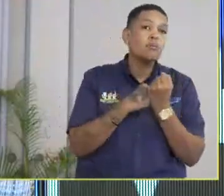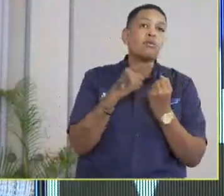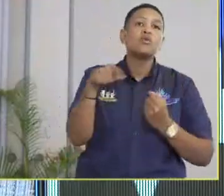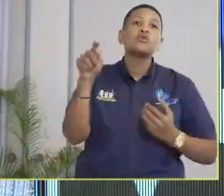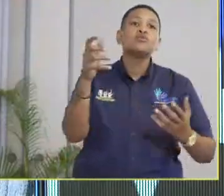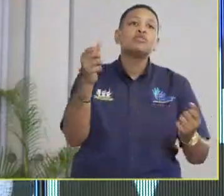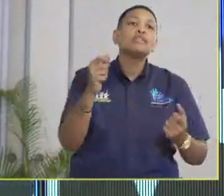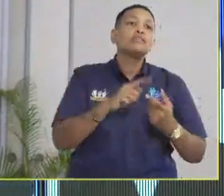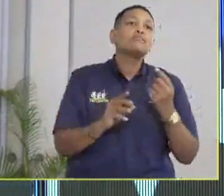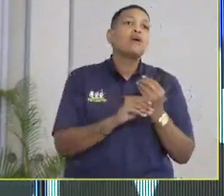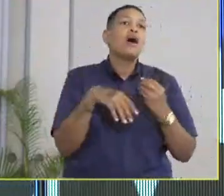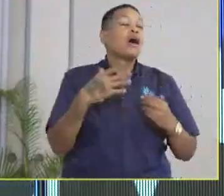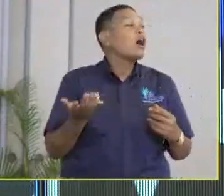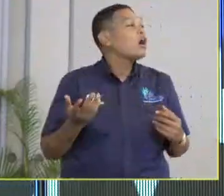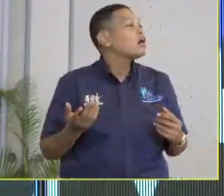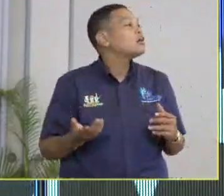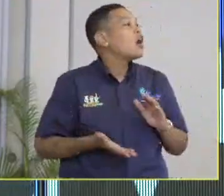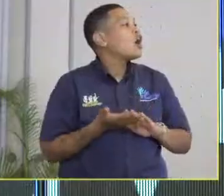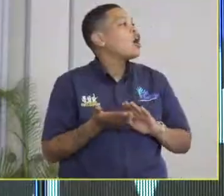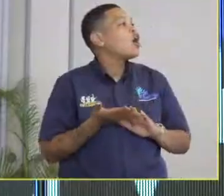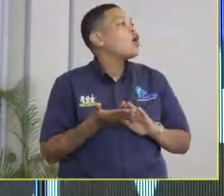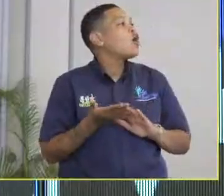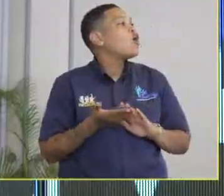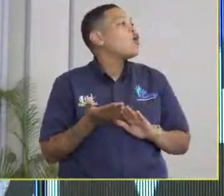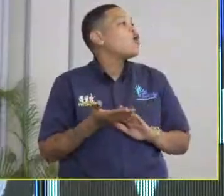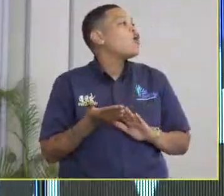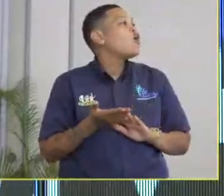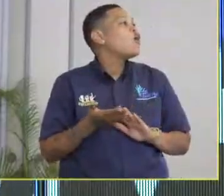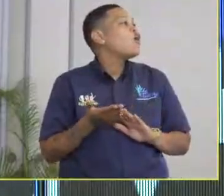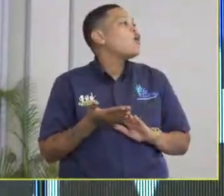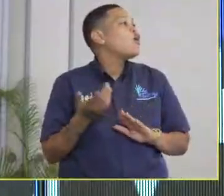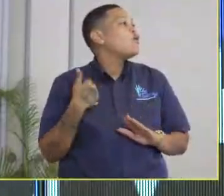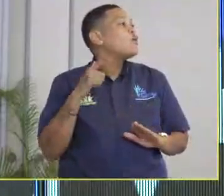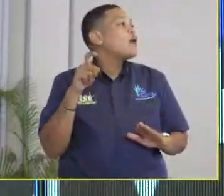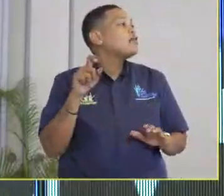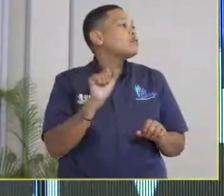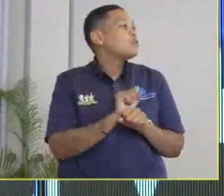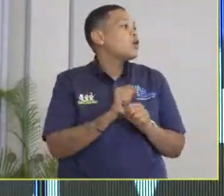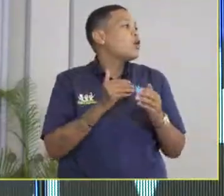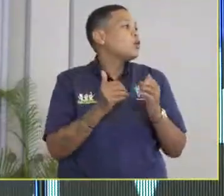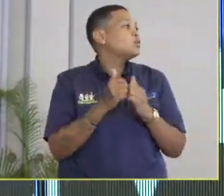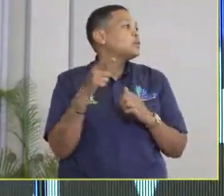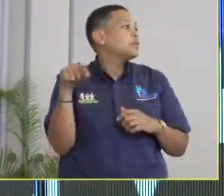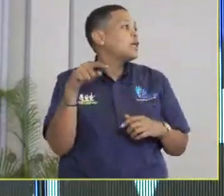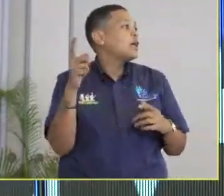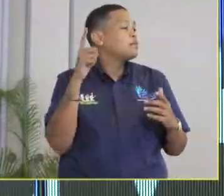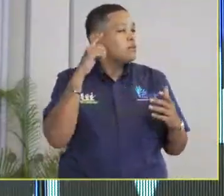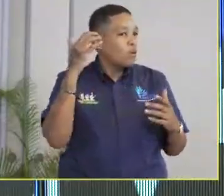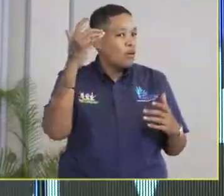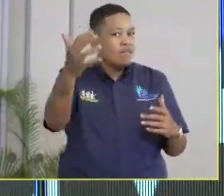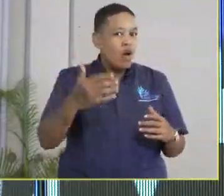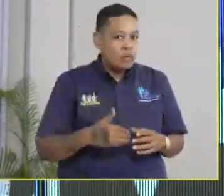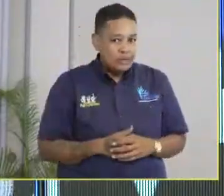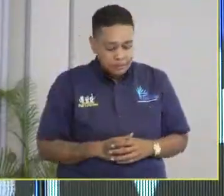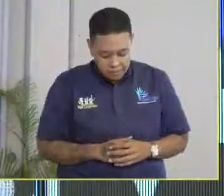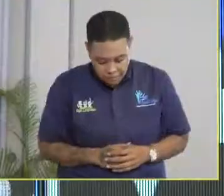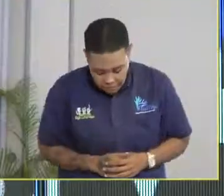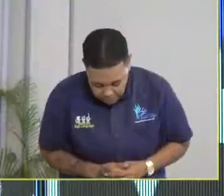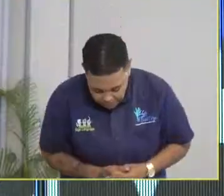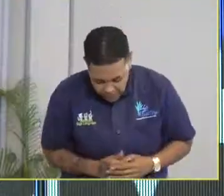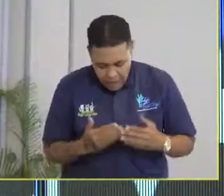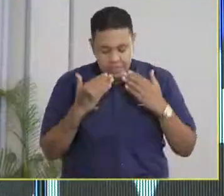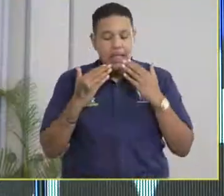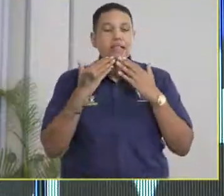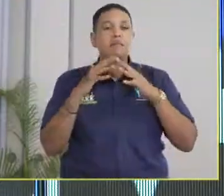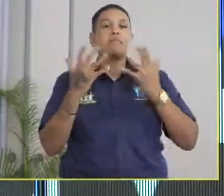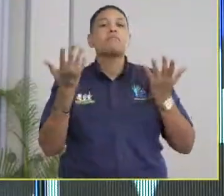received. And, well, it's ongoing because we will have to be working closely with them going forward. And thank them very much